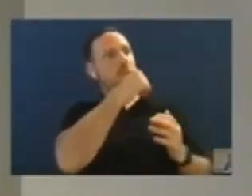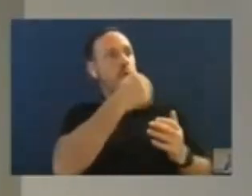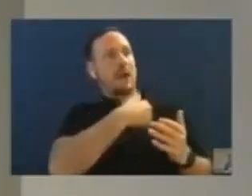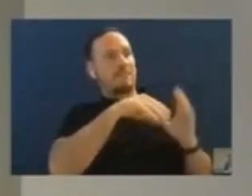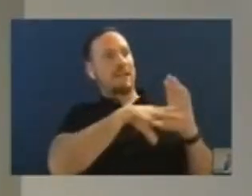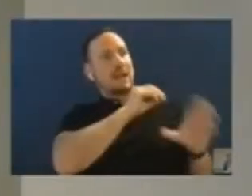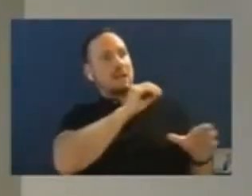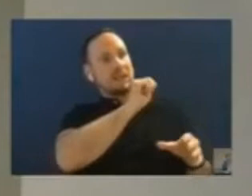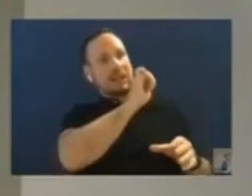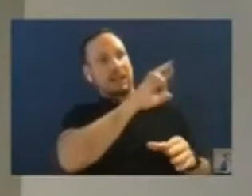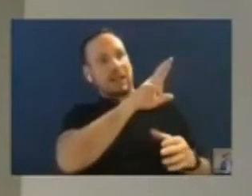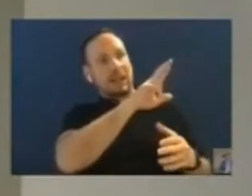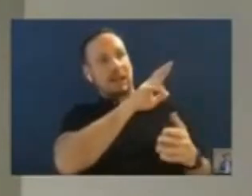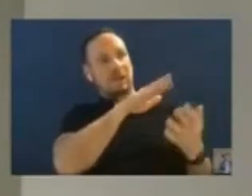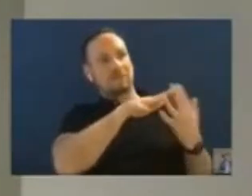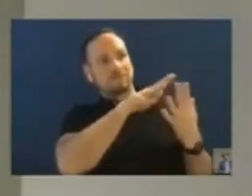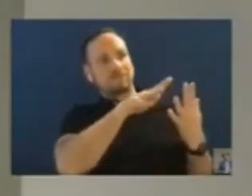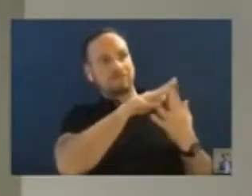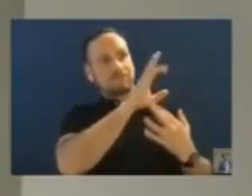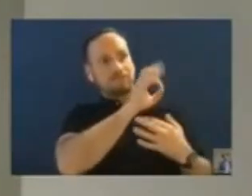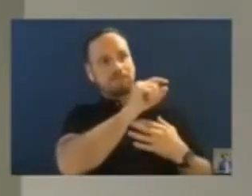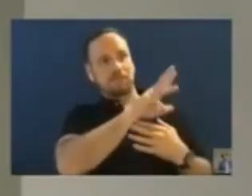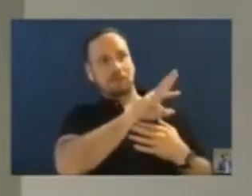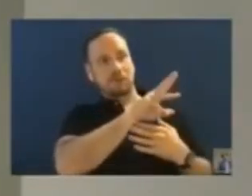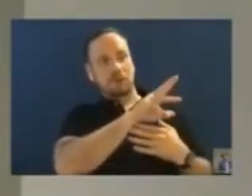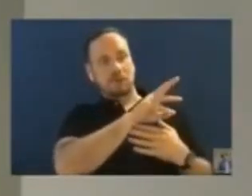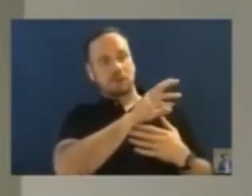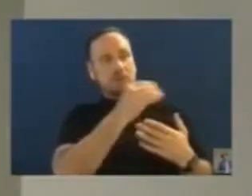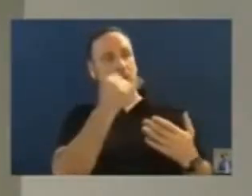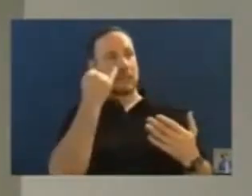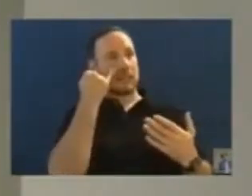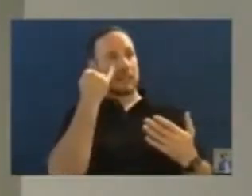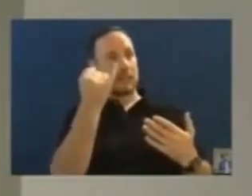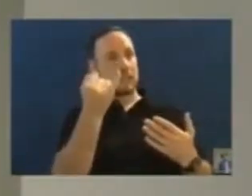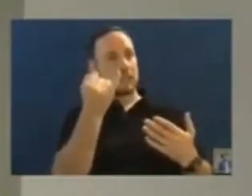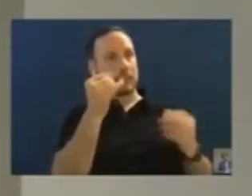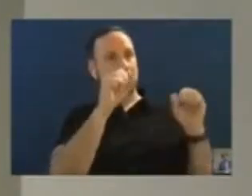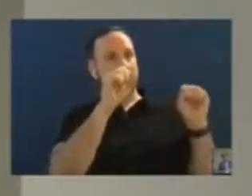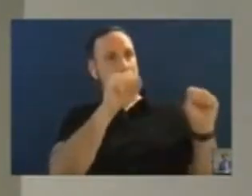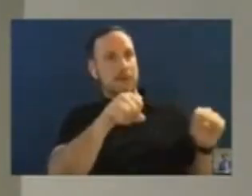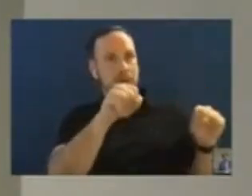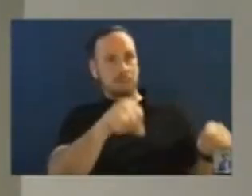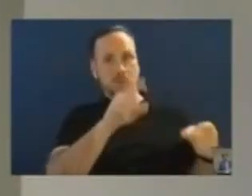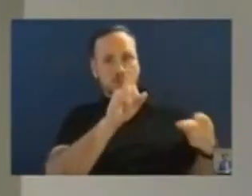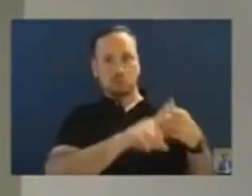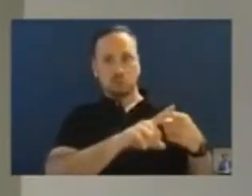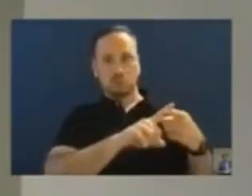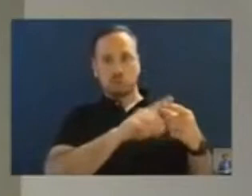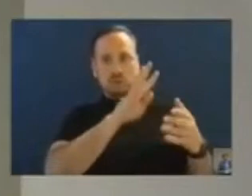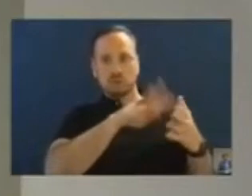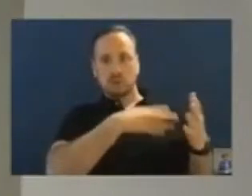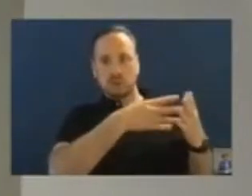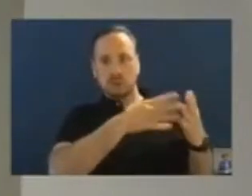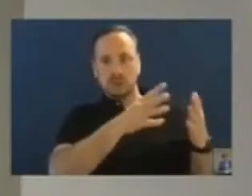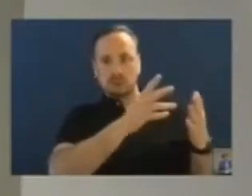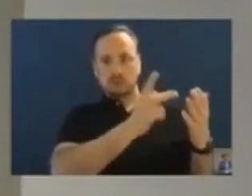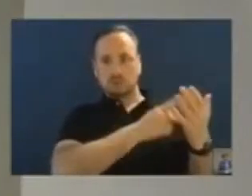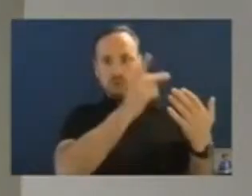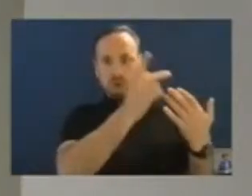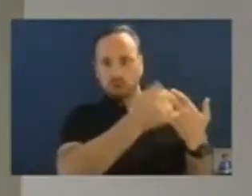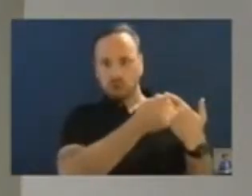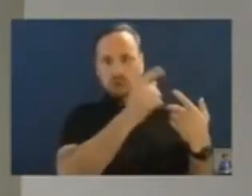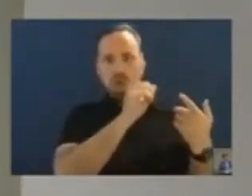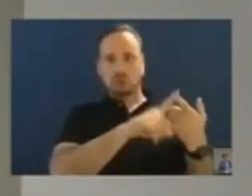So I was wondering, is it entirely impossible to schedule projects to create outside airflow at any of